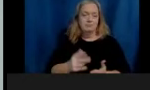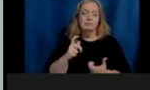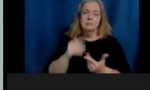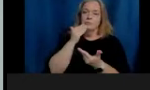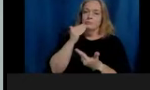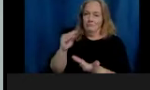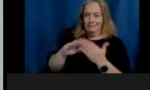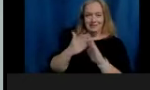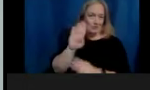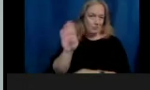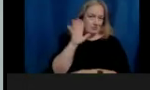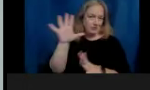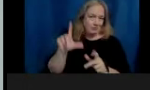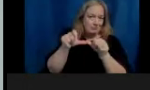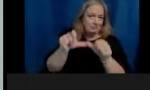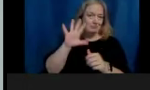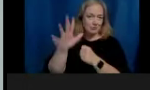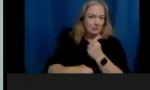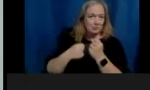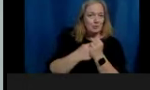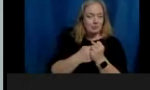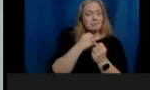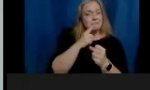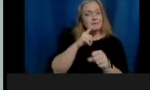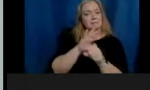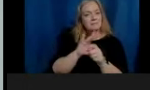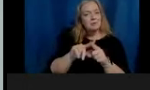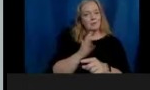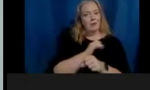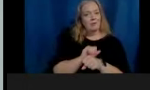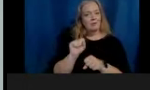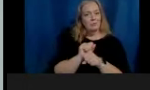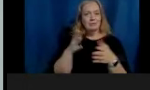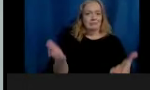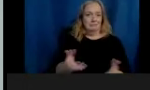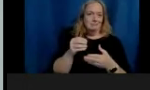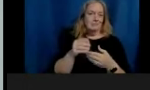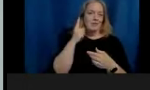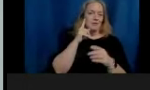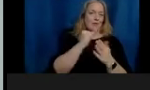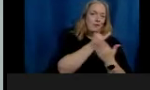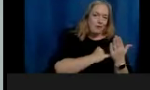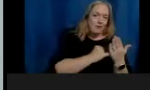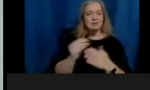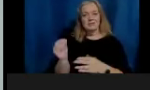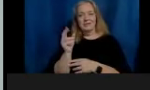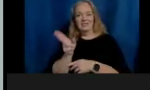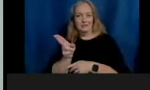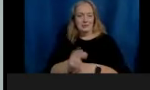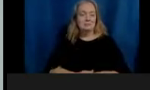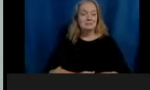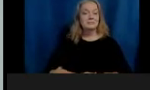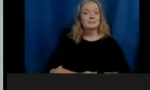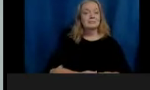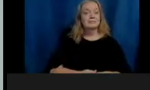ongoing support and for remaining committed to our work at the Arts and History Department. Before I move on